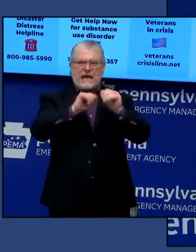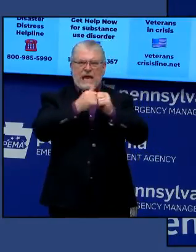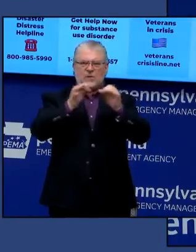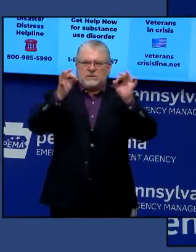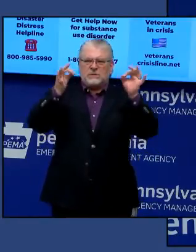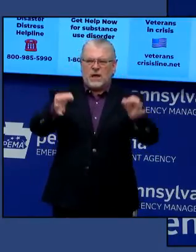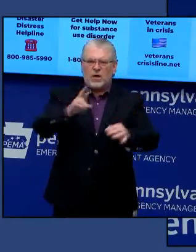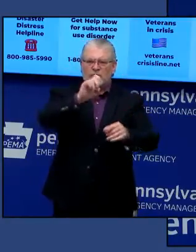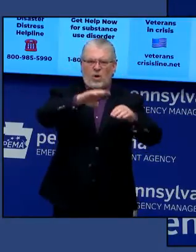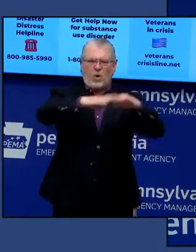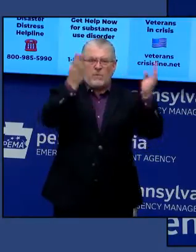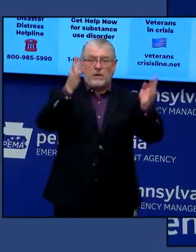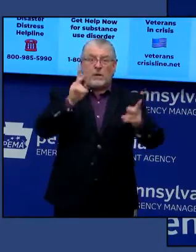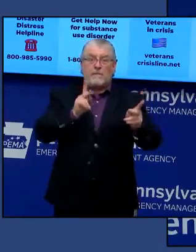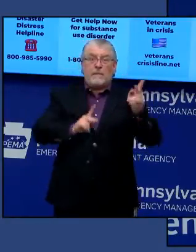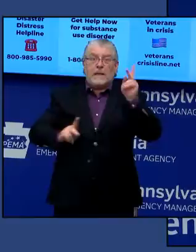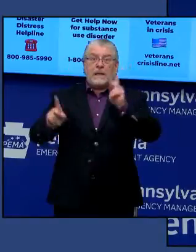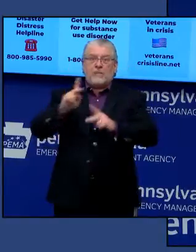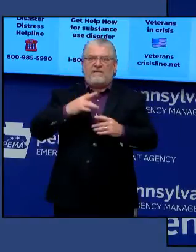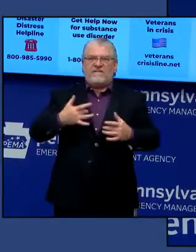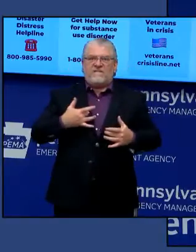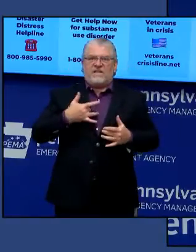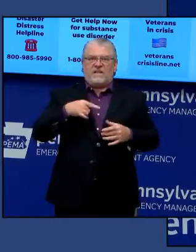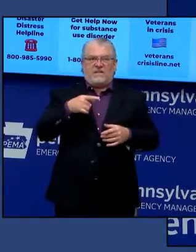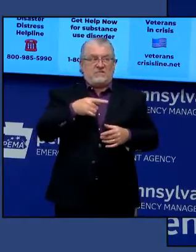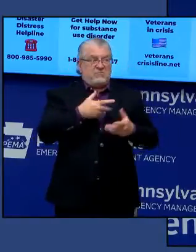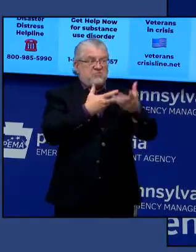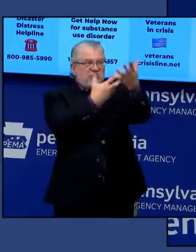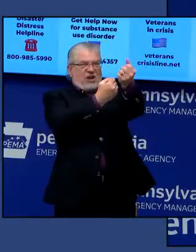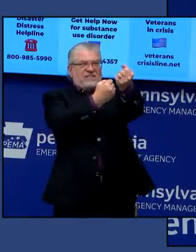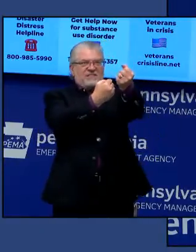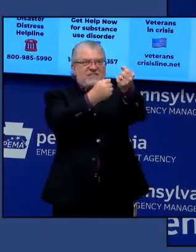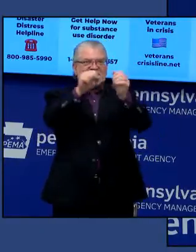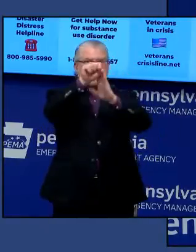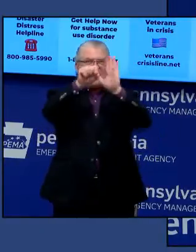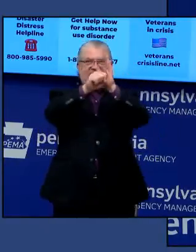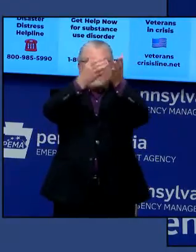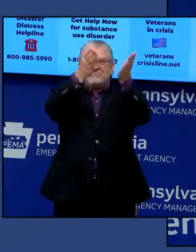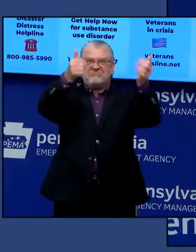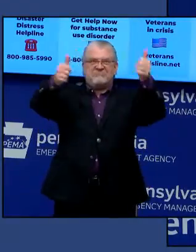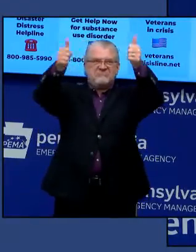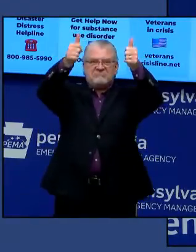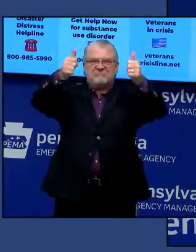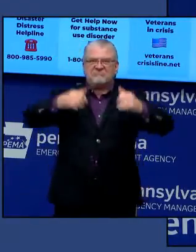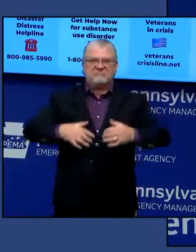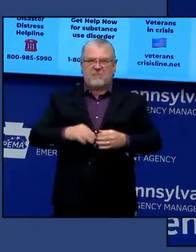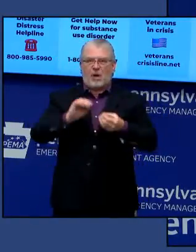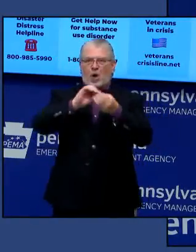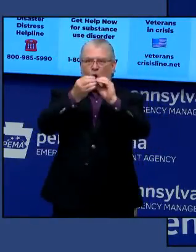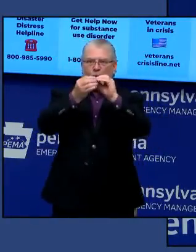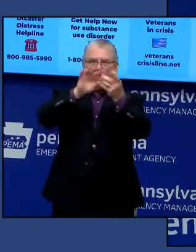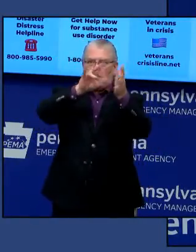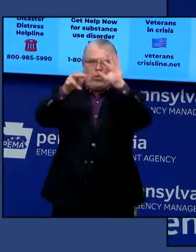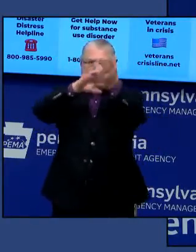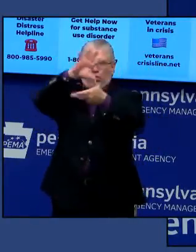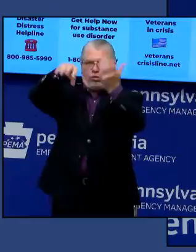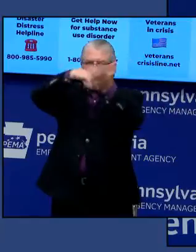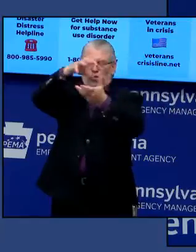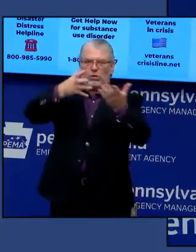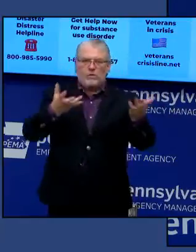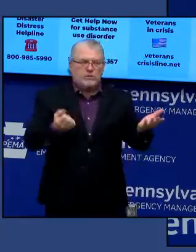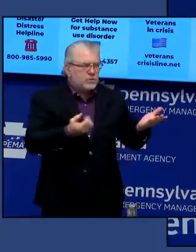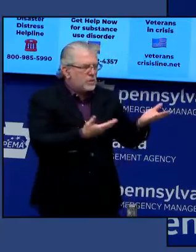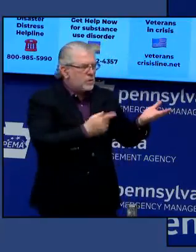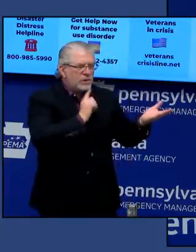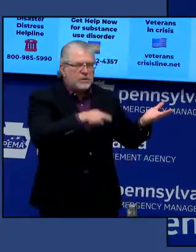briefings? Well, we are trying to be as absolutely transparent as possible. The governor and I have been doing briefings for months now. I can't even